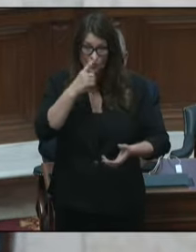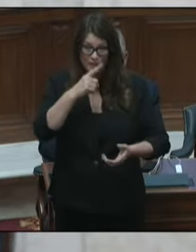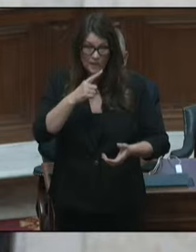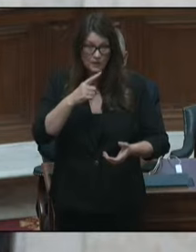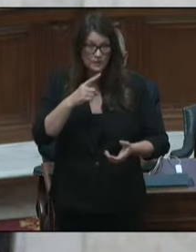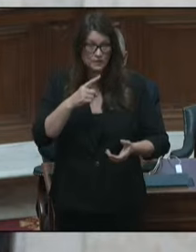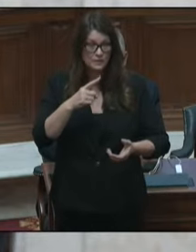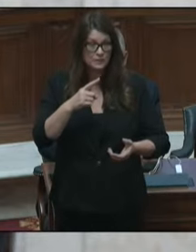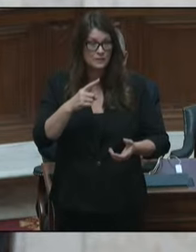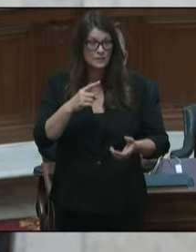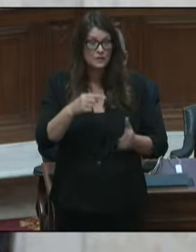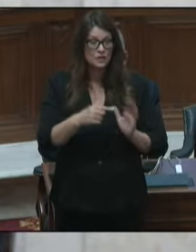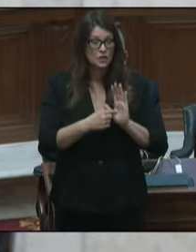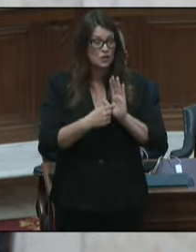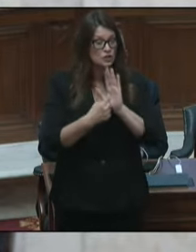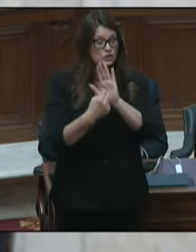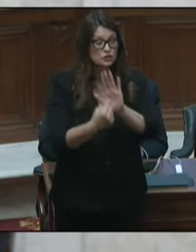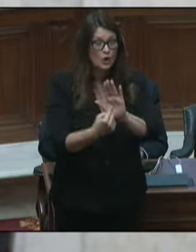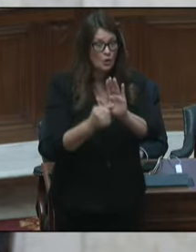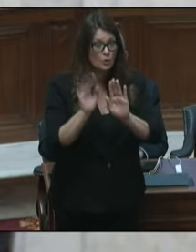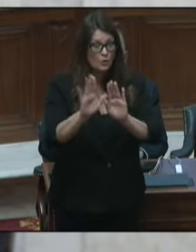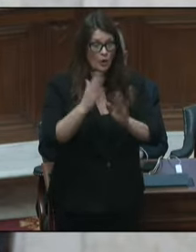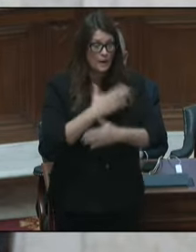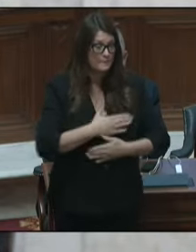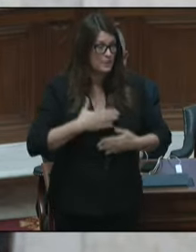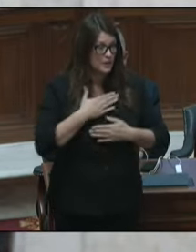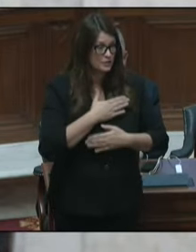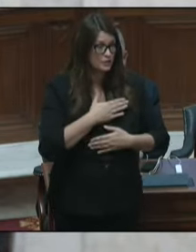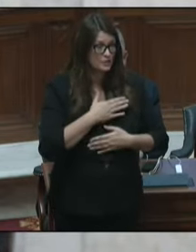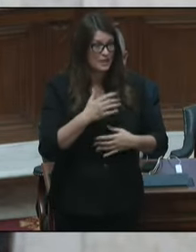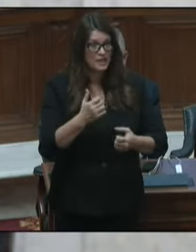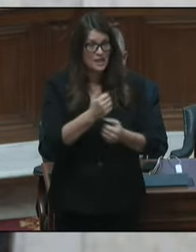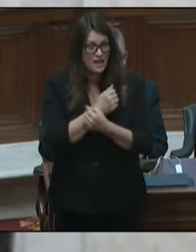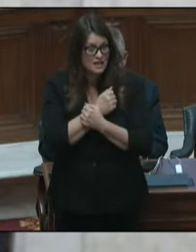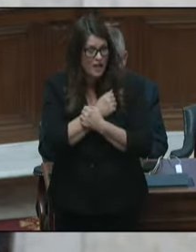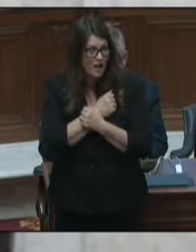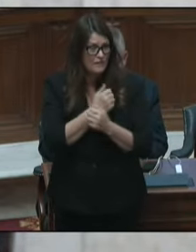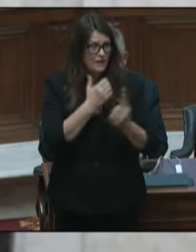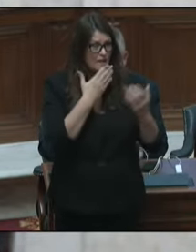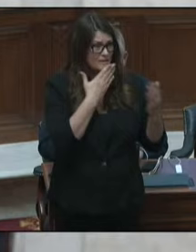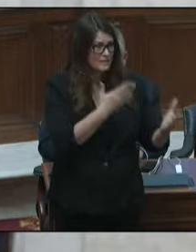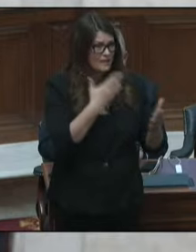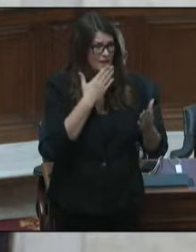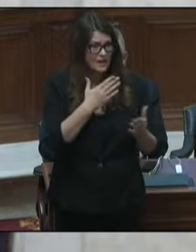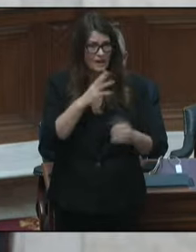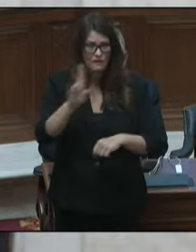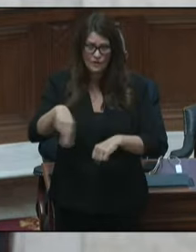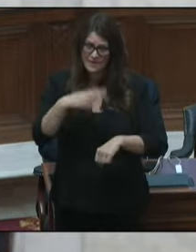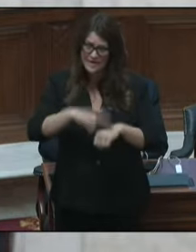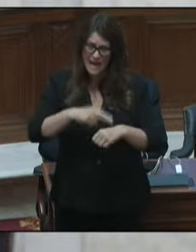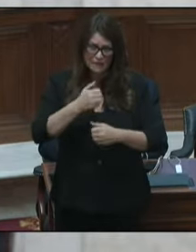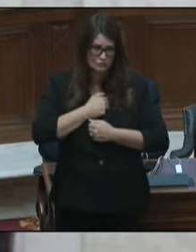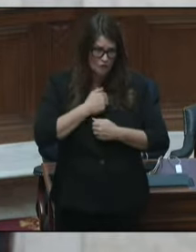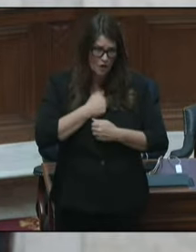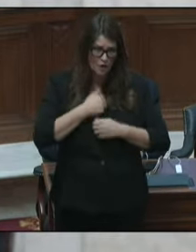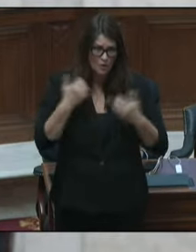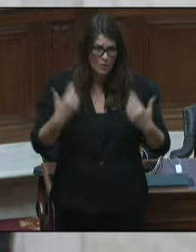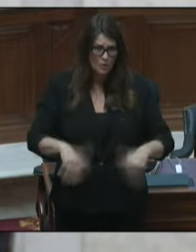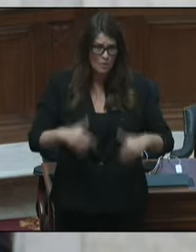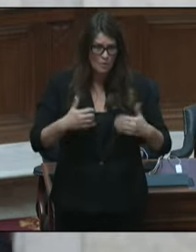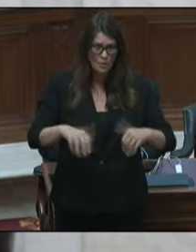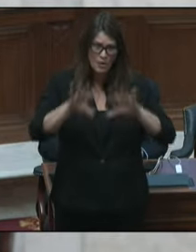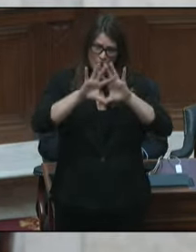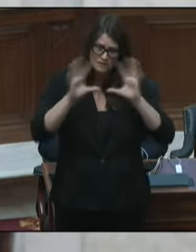standpoint of just showing your appreciation and your love and your thanks for our National Guard. It is